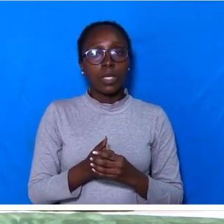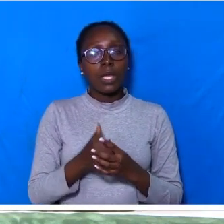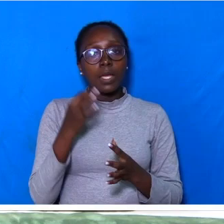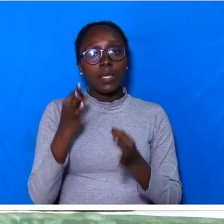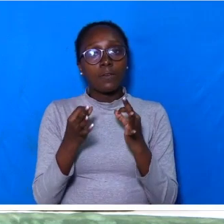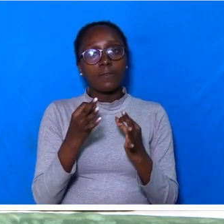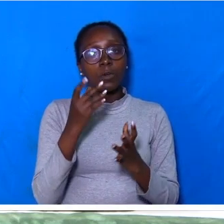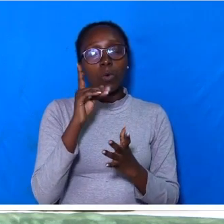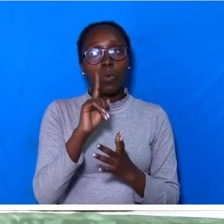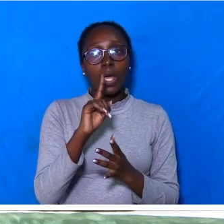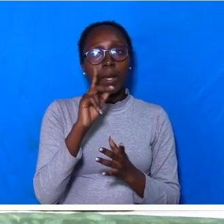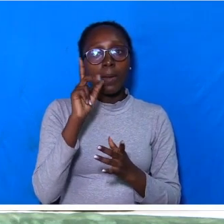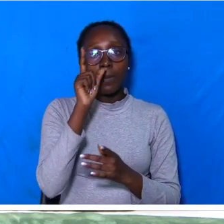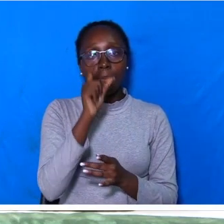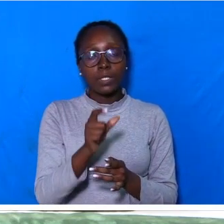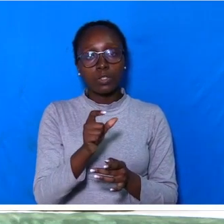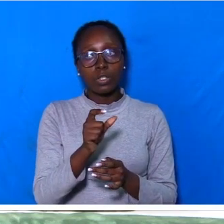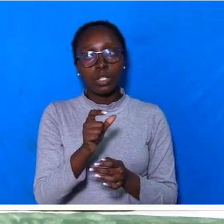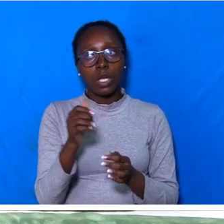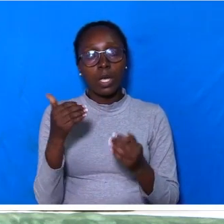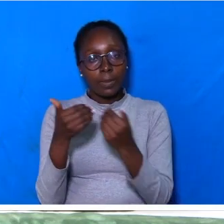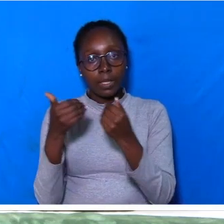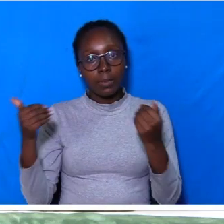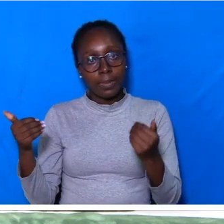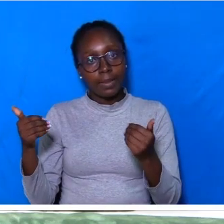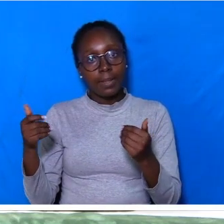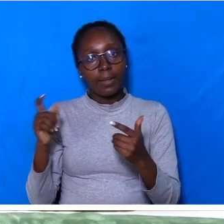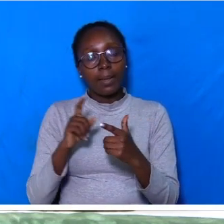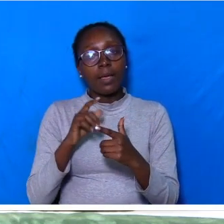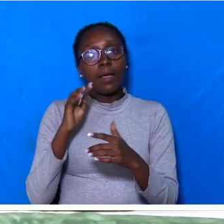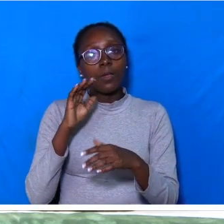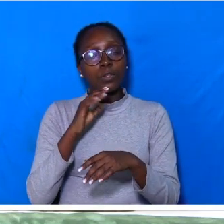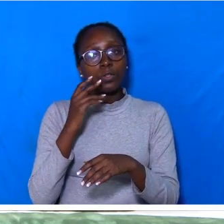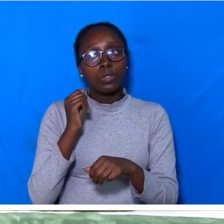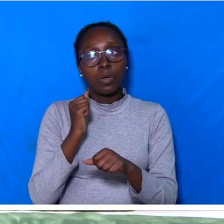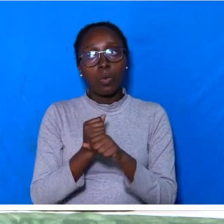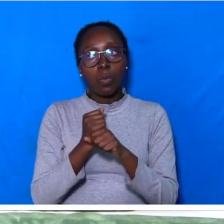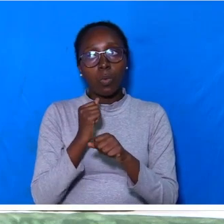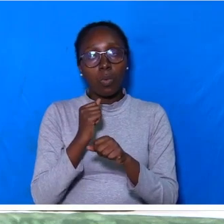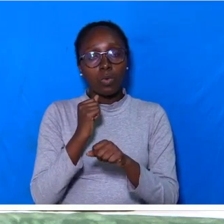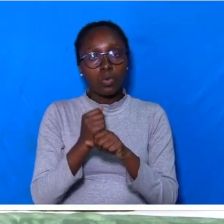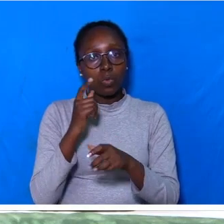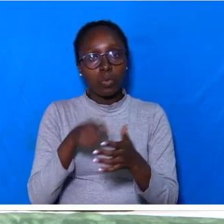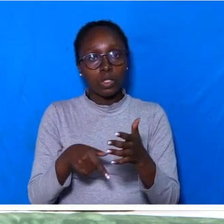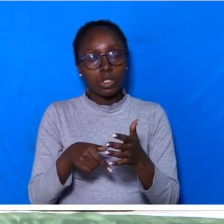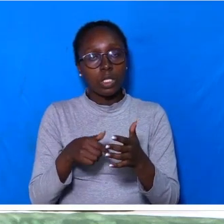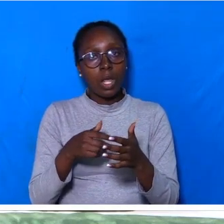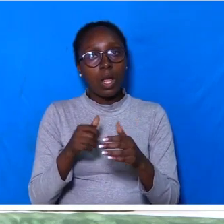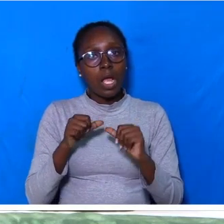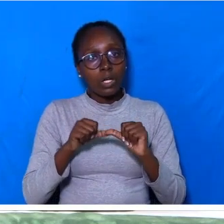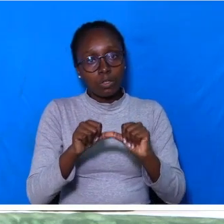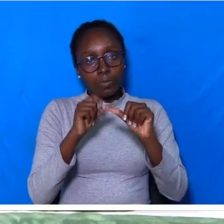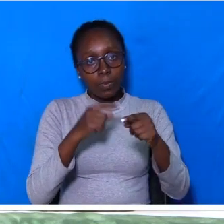him, what does he do? You find yourself stagnant. You find yourself completely not moving forward. Then the